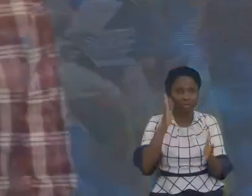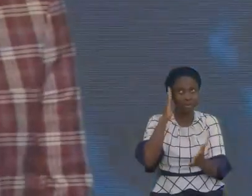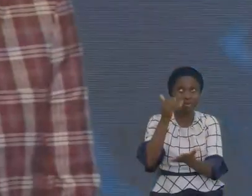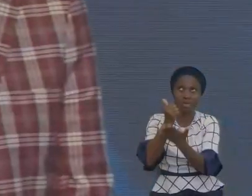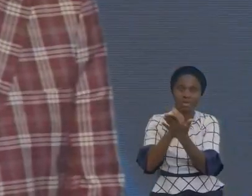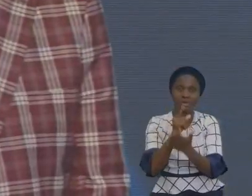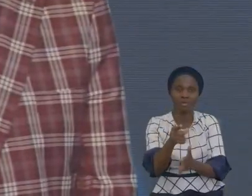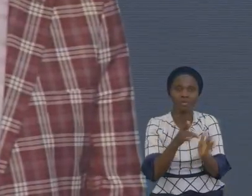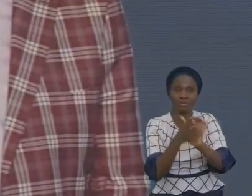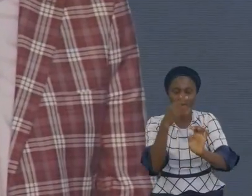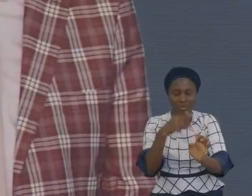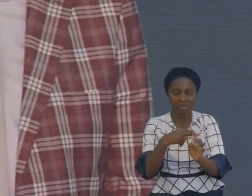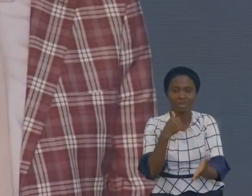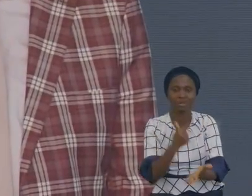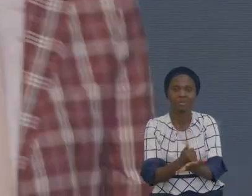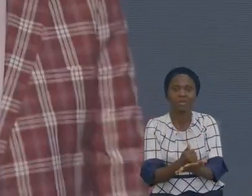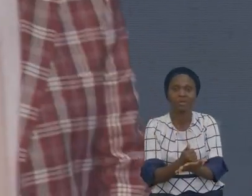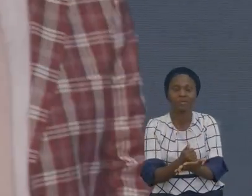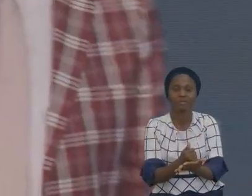a question.